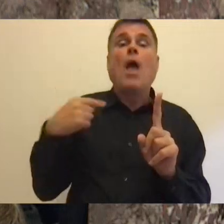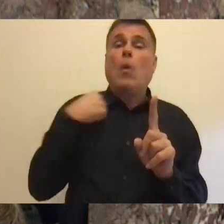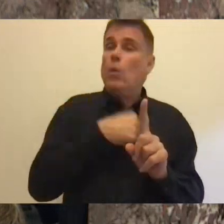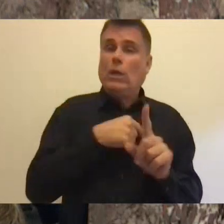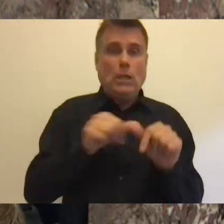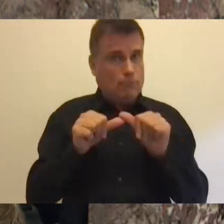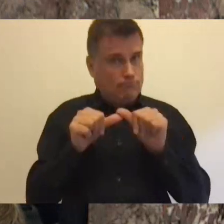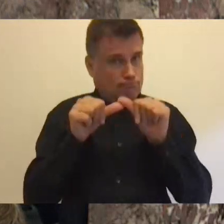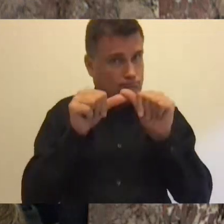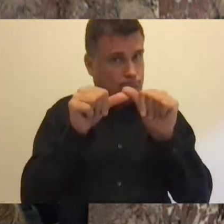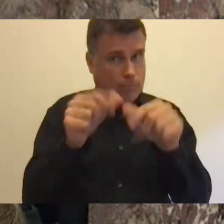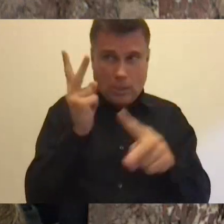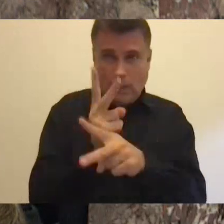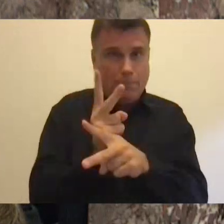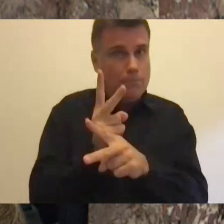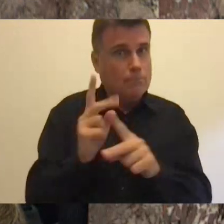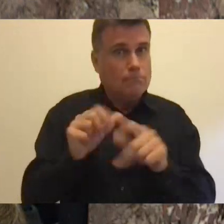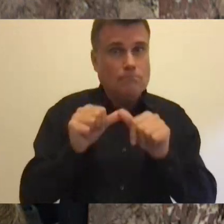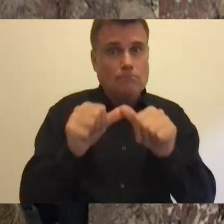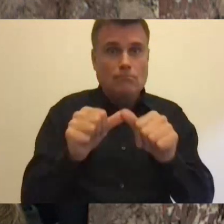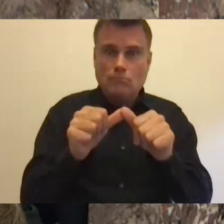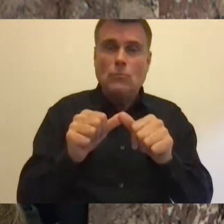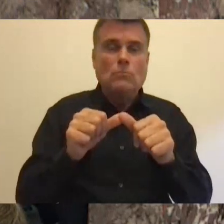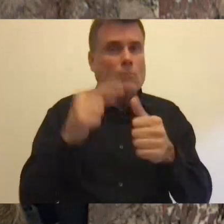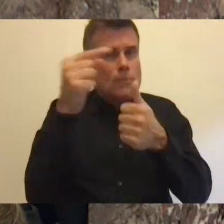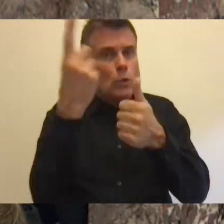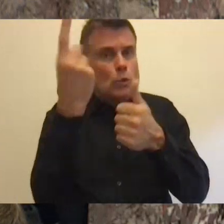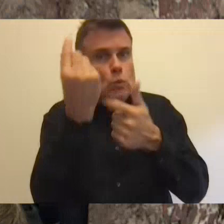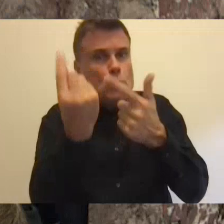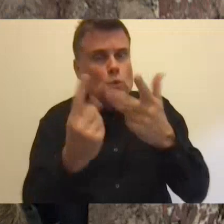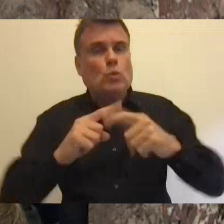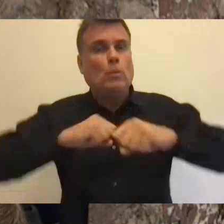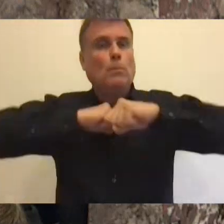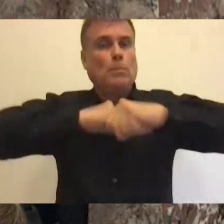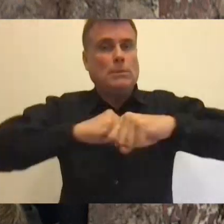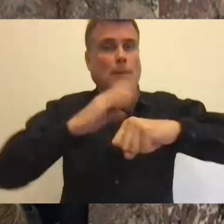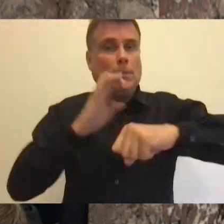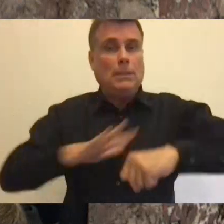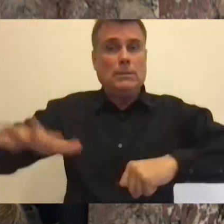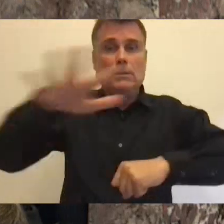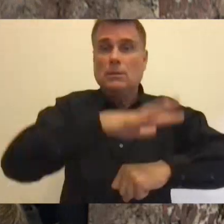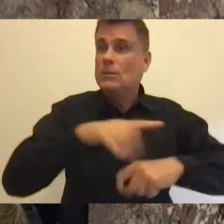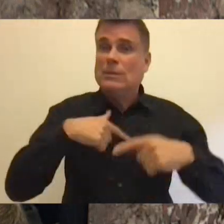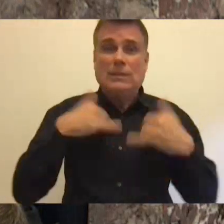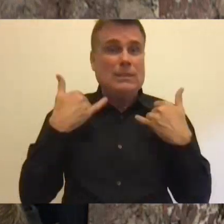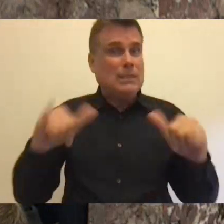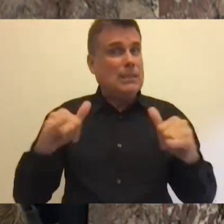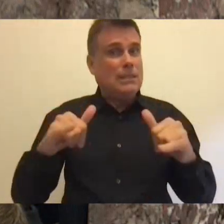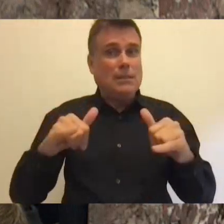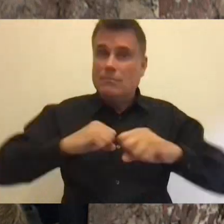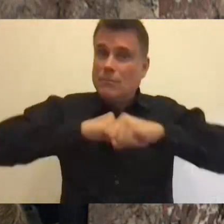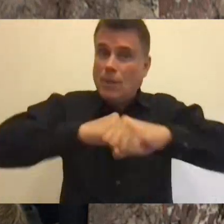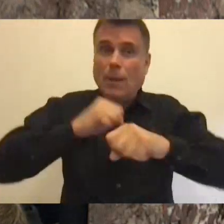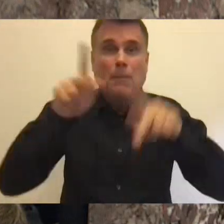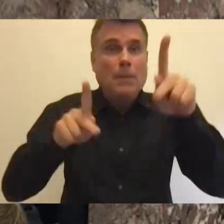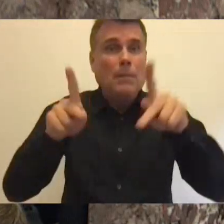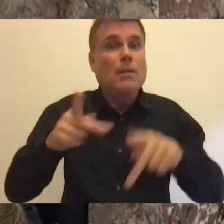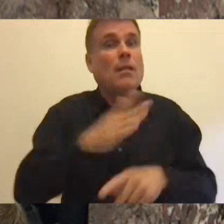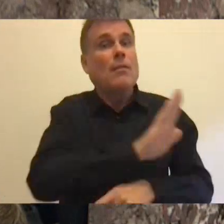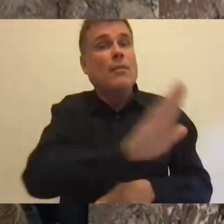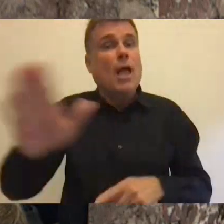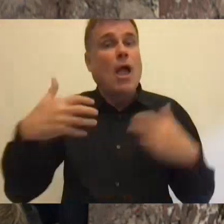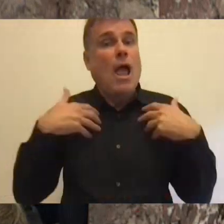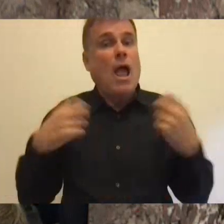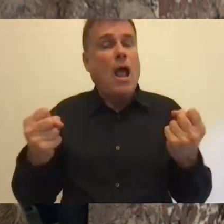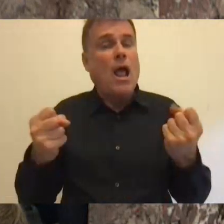people living in hospital right now with COVID-19 in the hundreds in British Columbia. And just because the